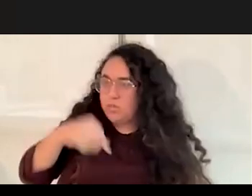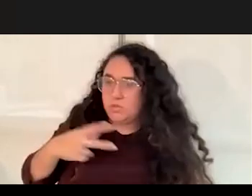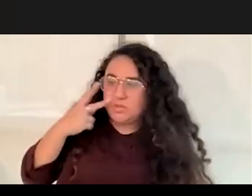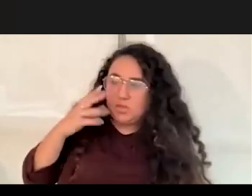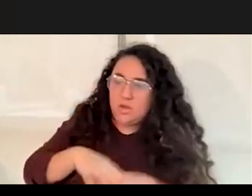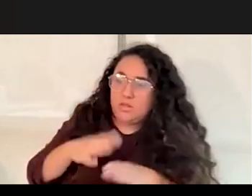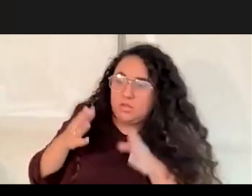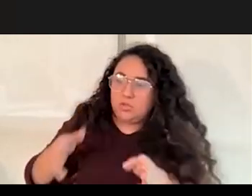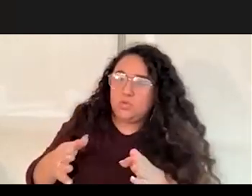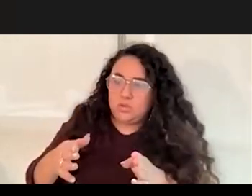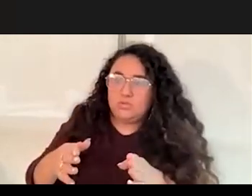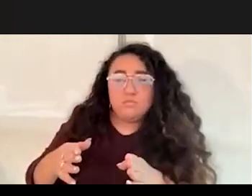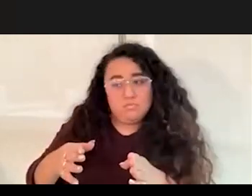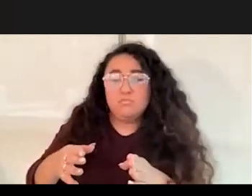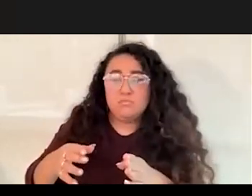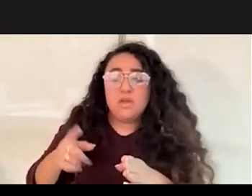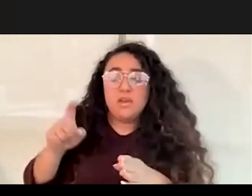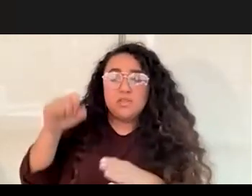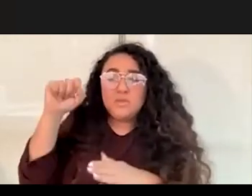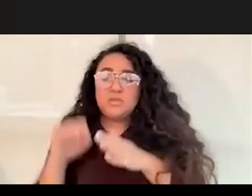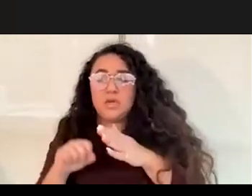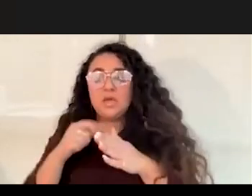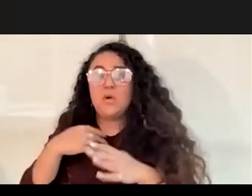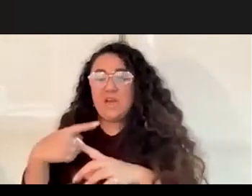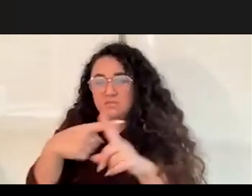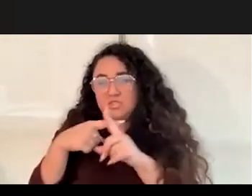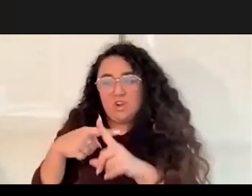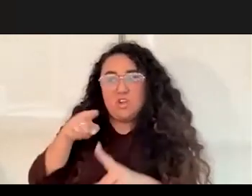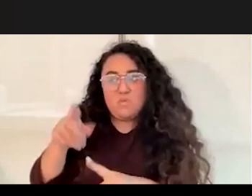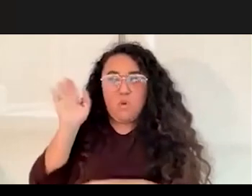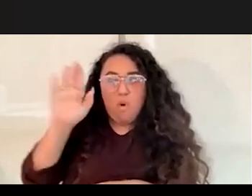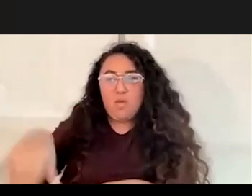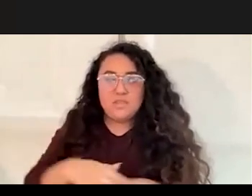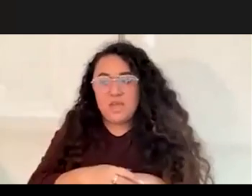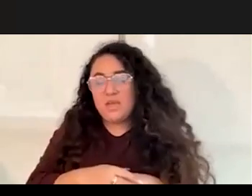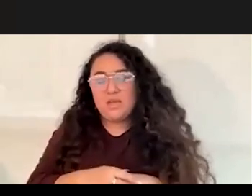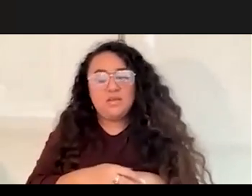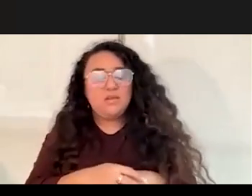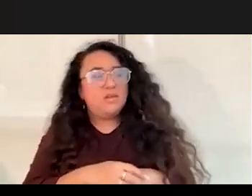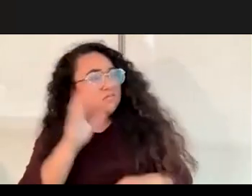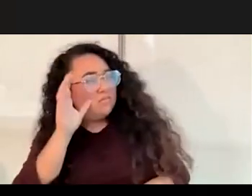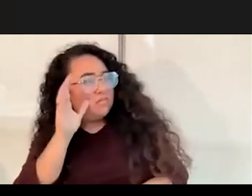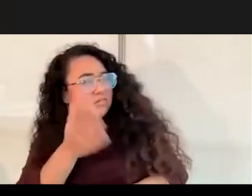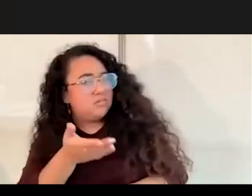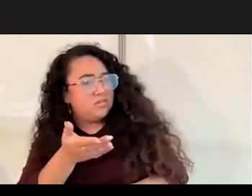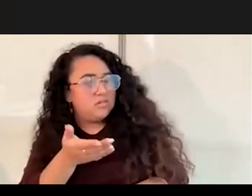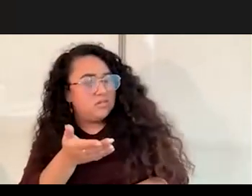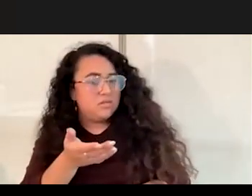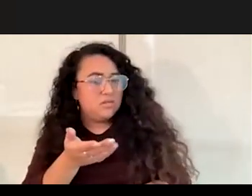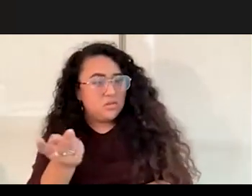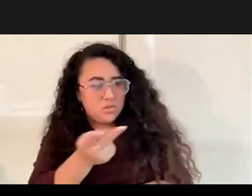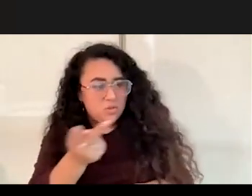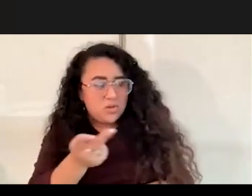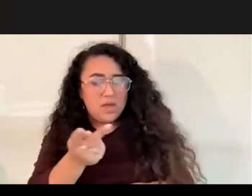the street, he better duck because I'm going to be targeting him all day. And I'm sitting here, I'm listening to them. I'm like, listen, you guys are either going to change